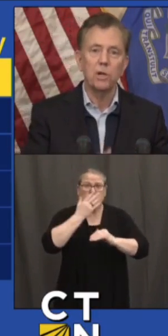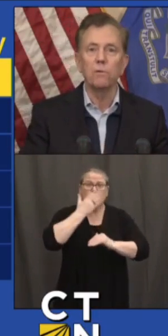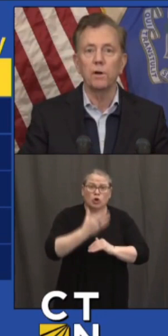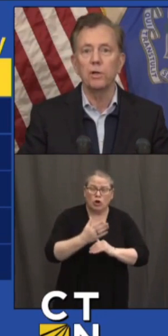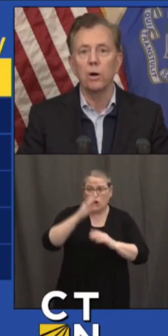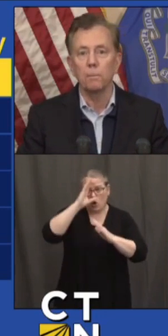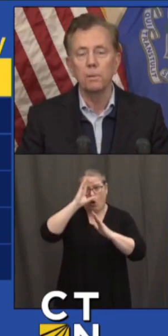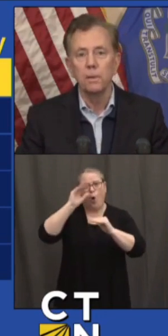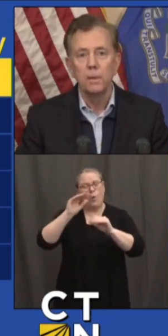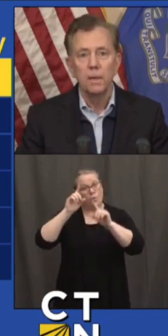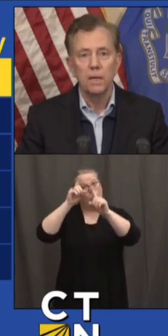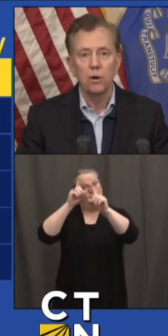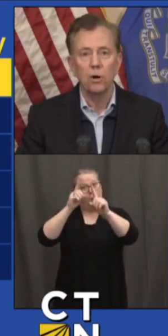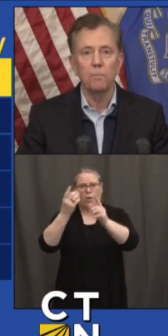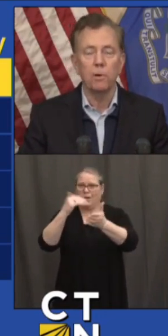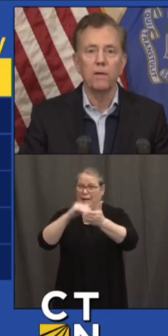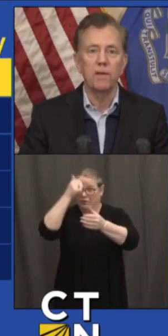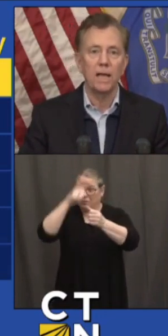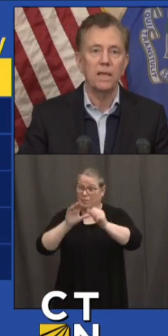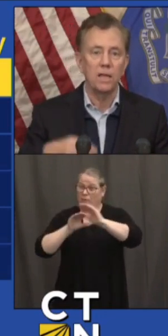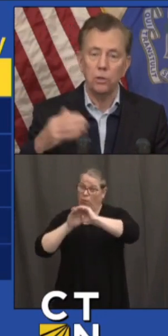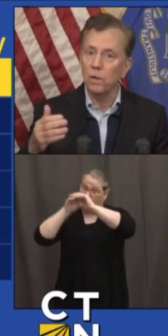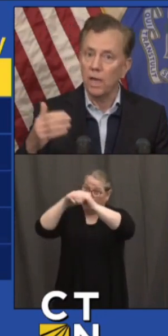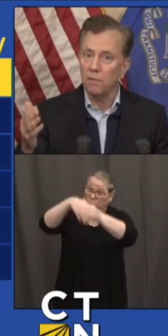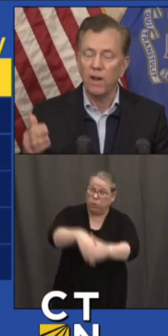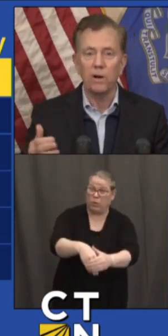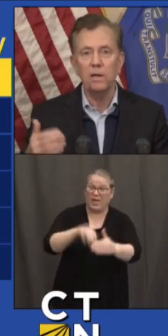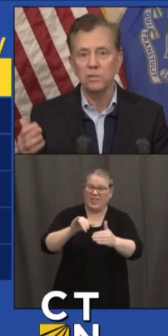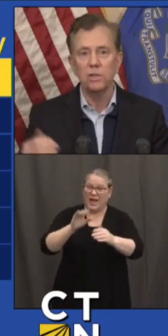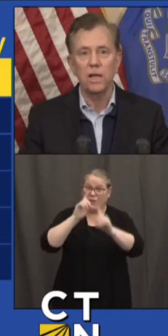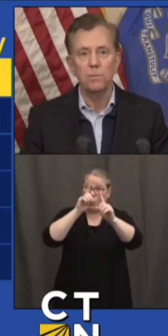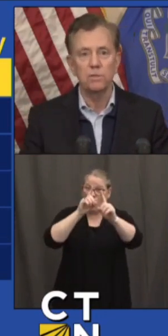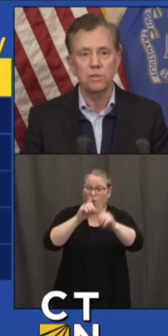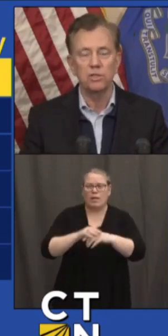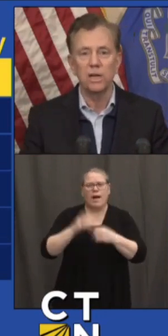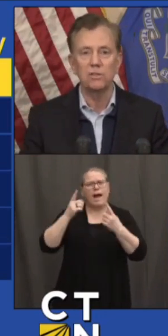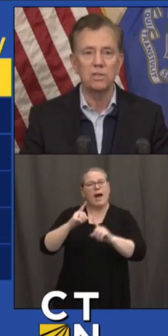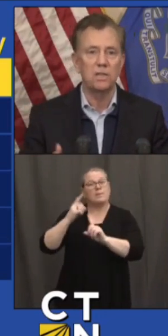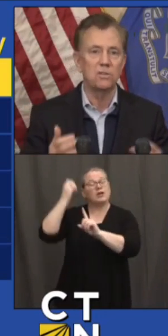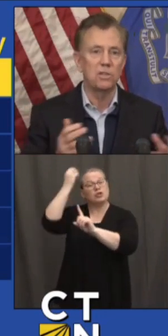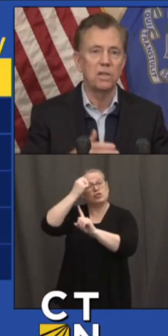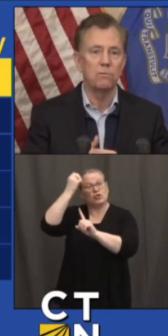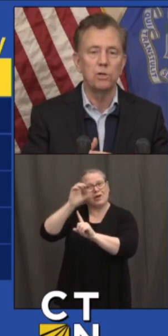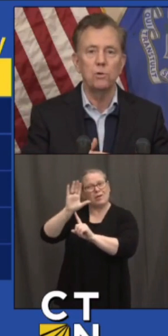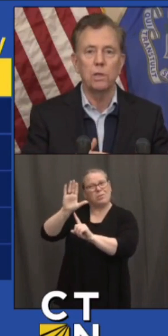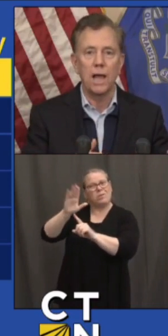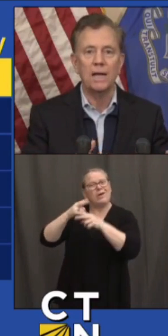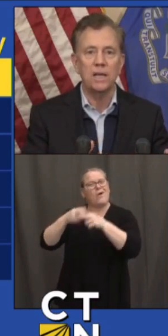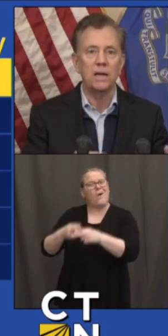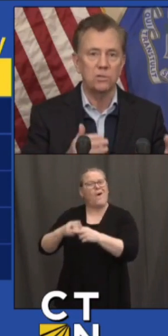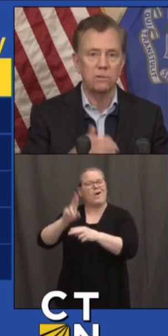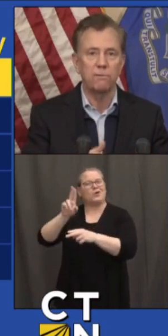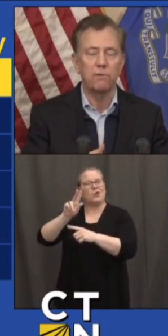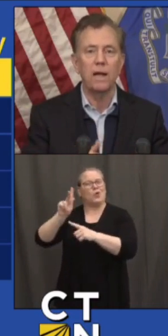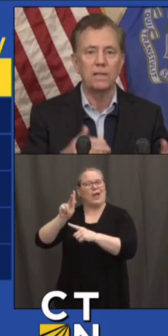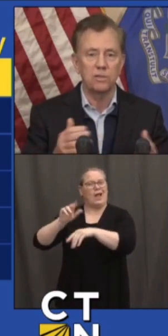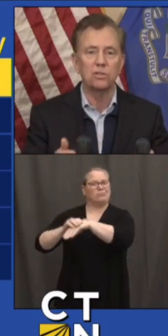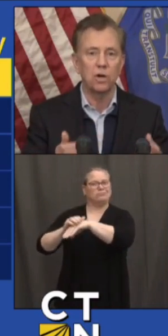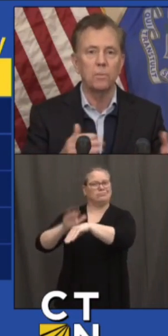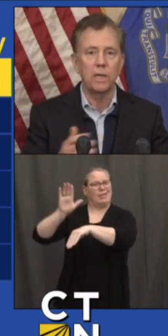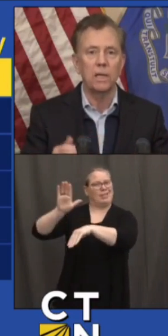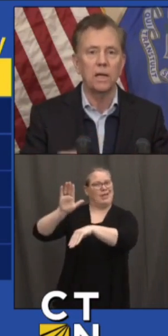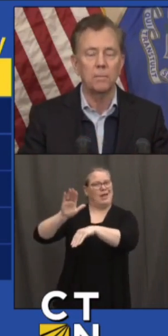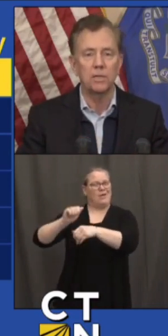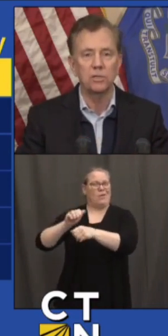what I see over in Europe. In Europe, where they've got that UK variant, as the name would suggest, and you see renewed lockdowns in France